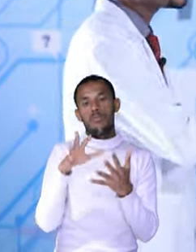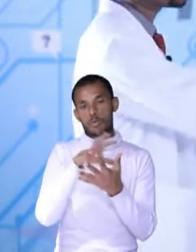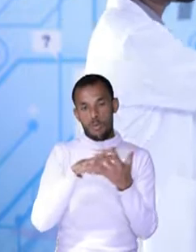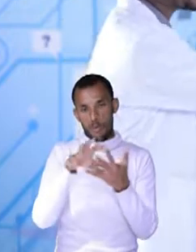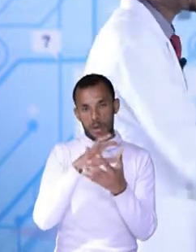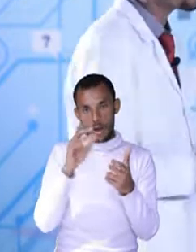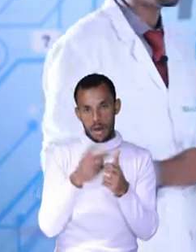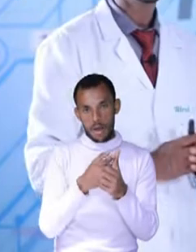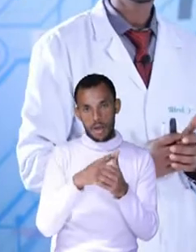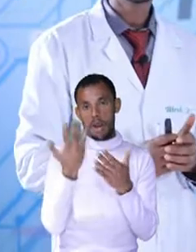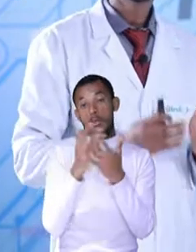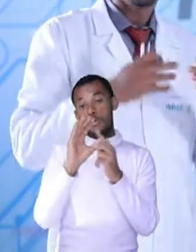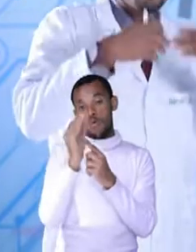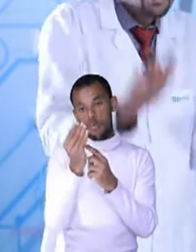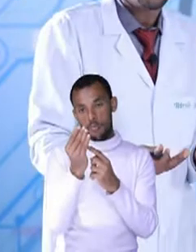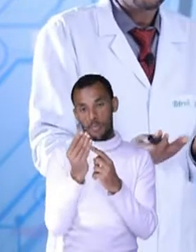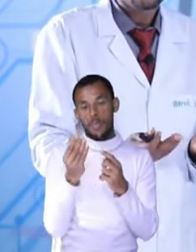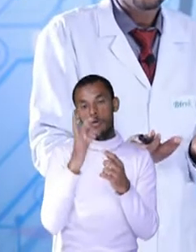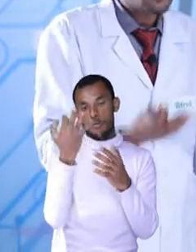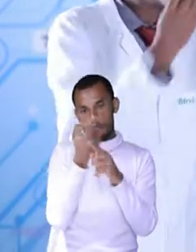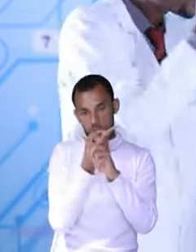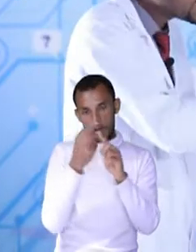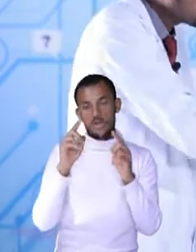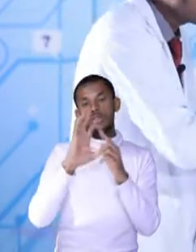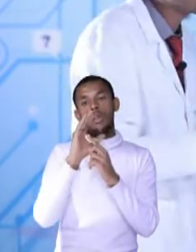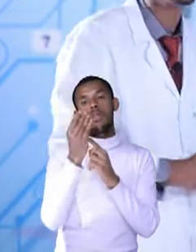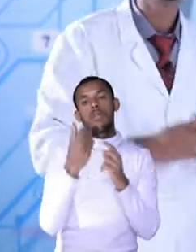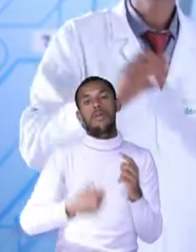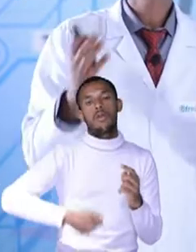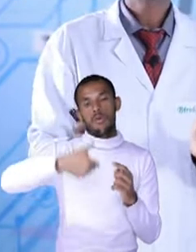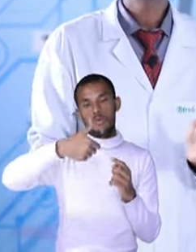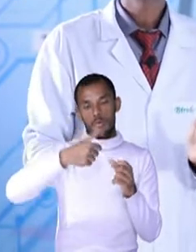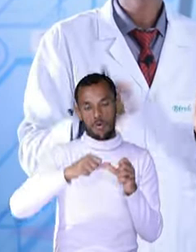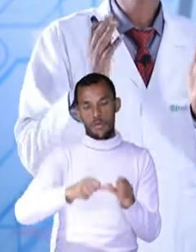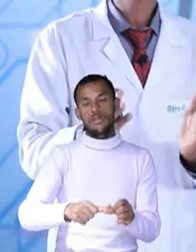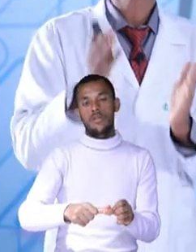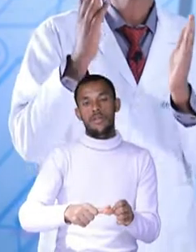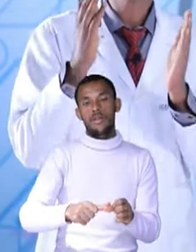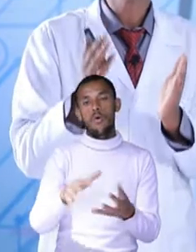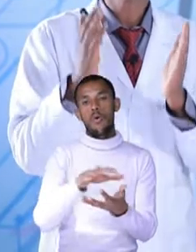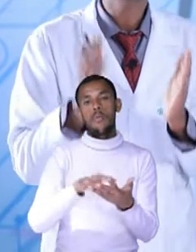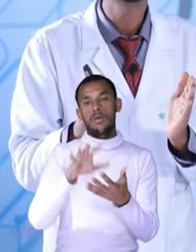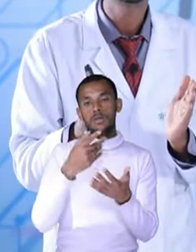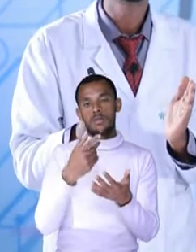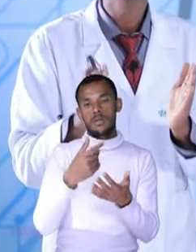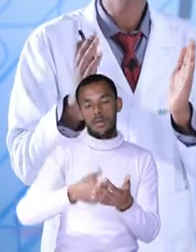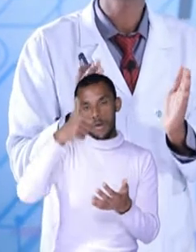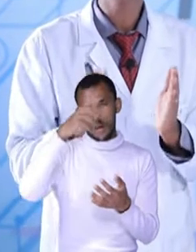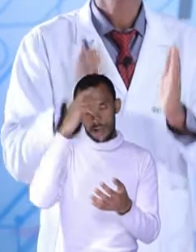is exists in the forms of elemental form or in free state. The other one exists in the forms of compound. The main reason is